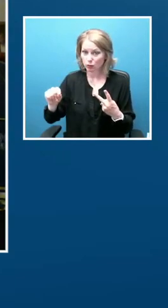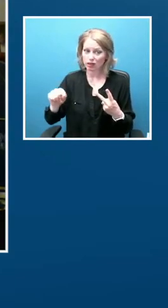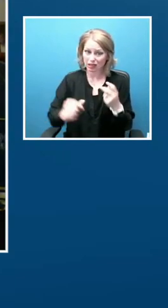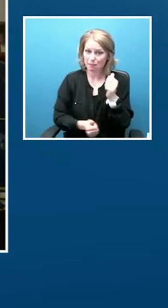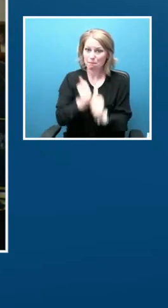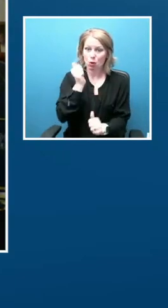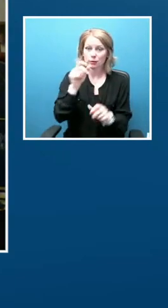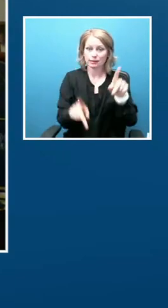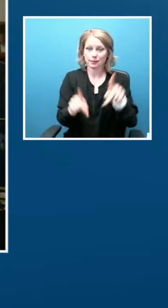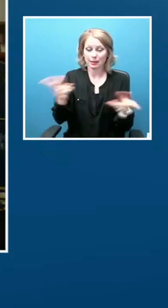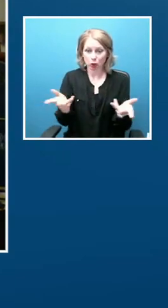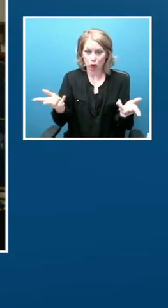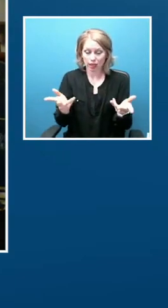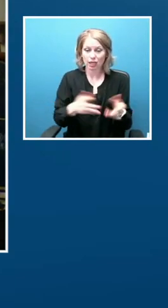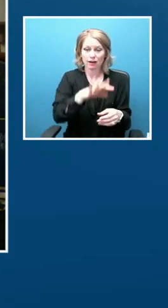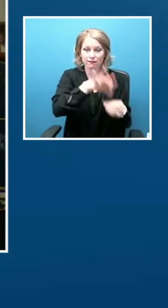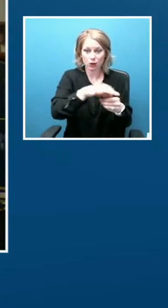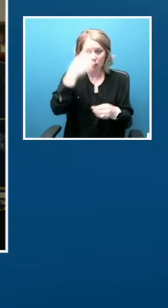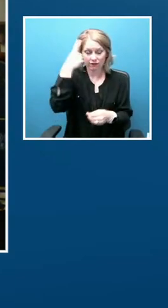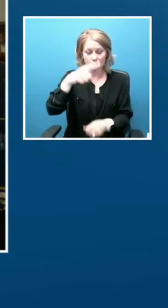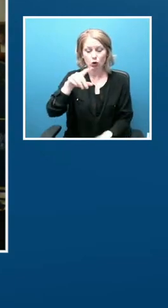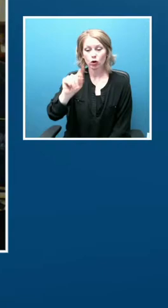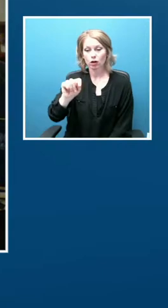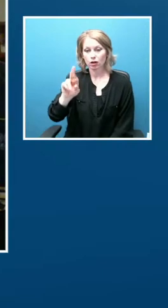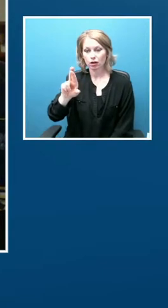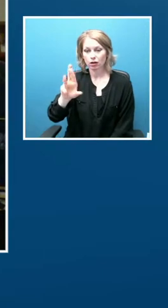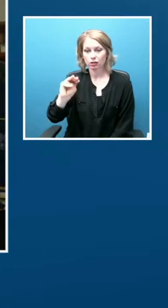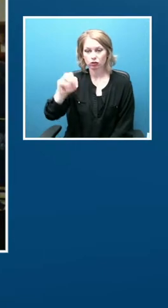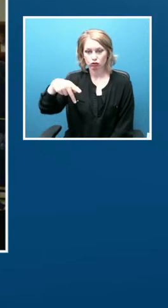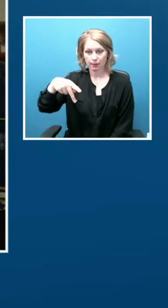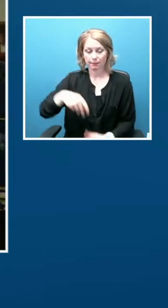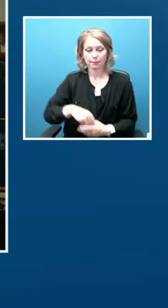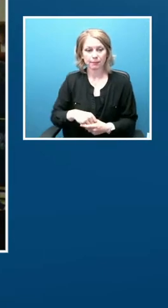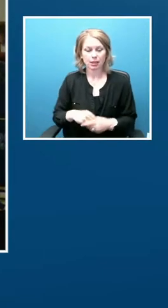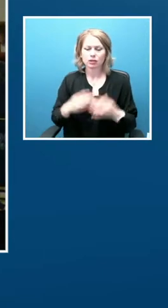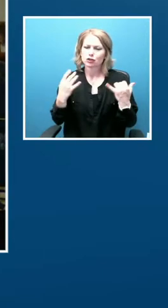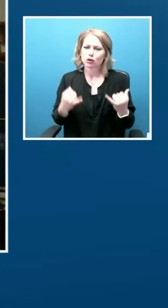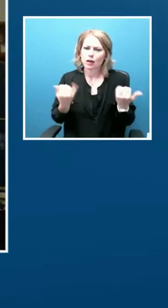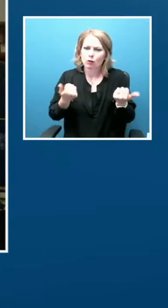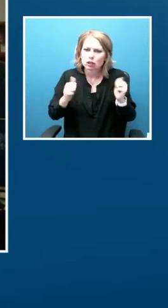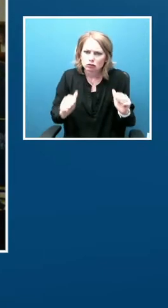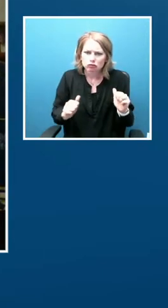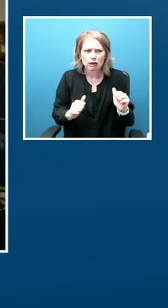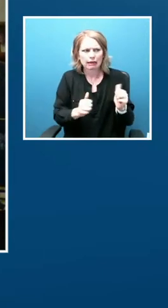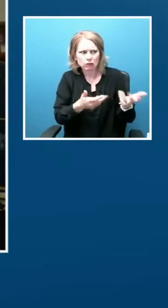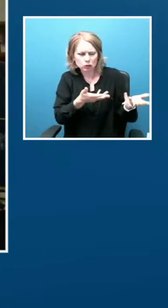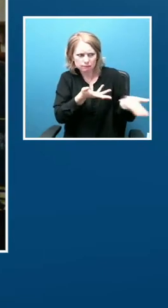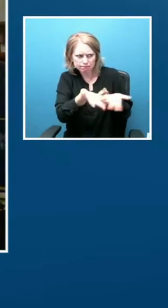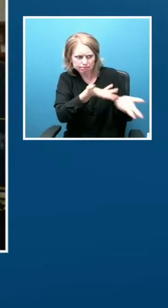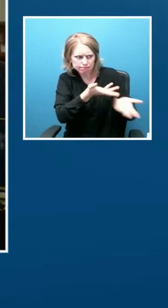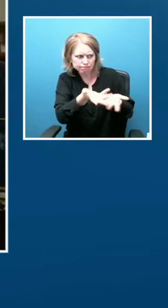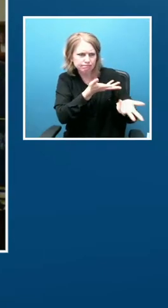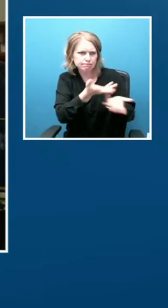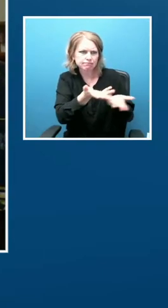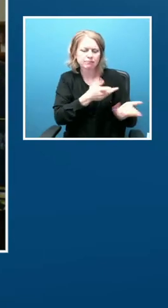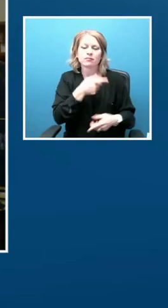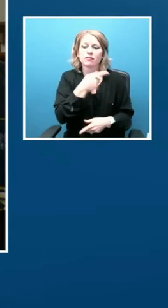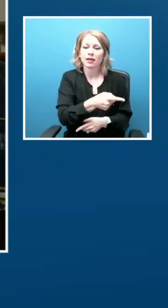work that we do is identifying how to appeal to those voters who are often stuck on single issue